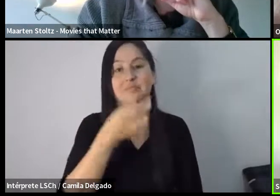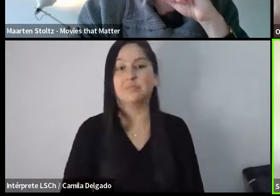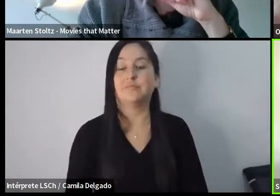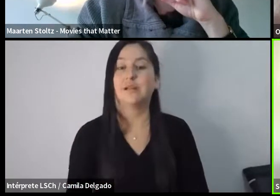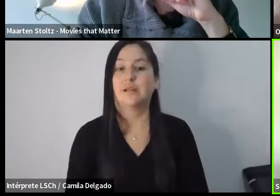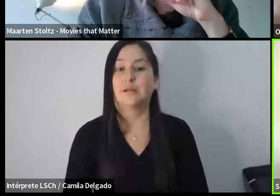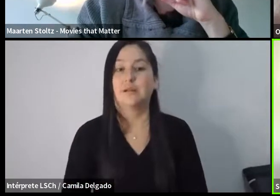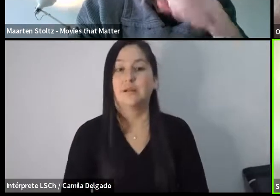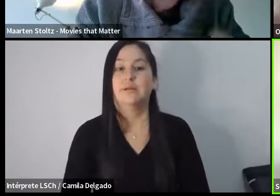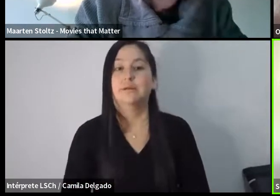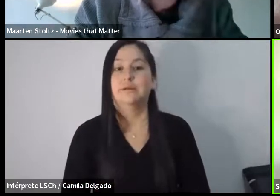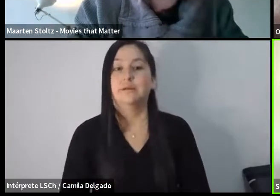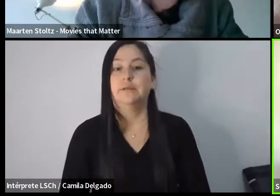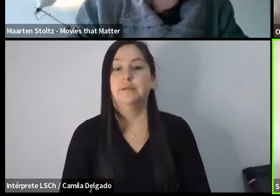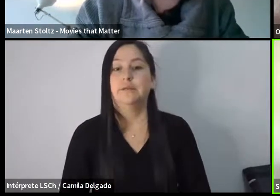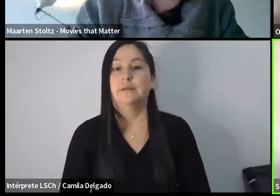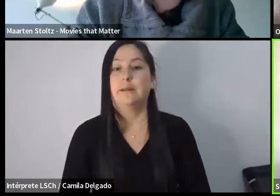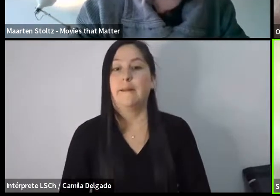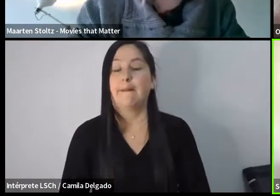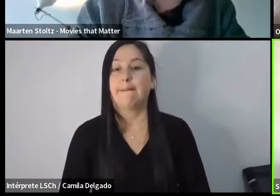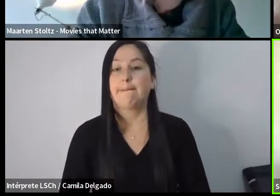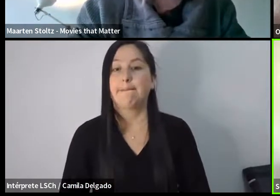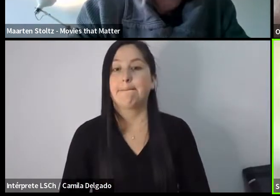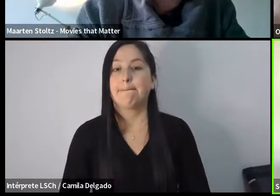a los jóvenes.